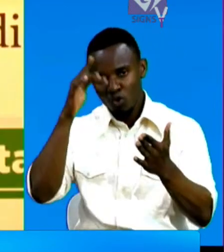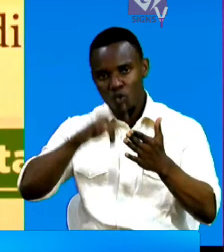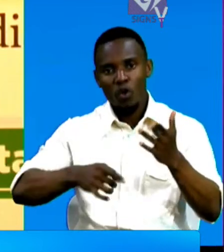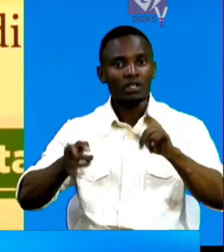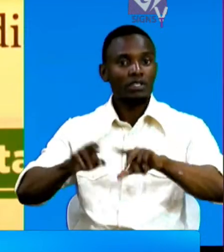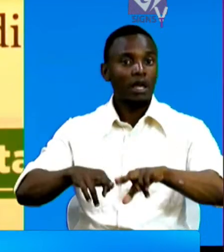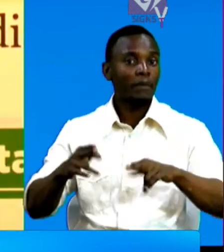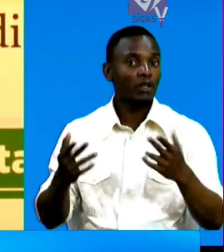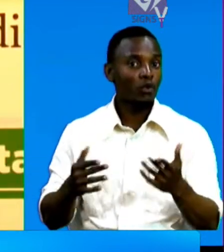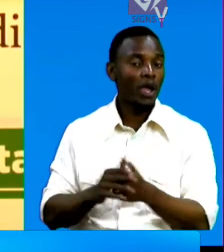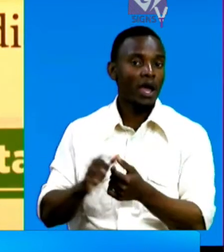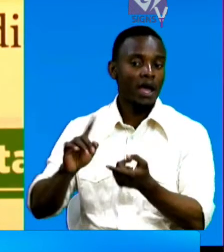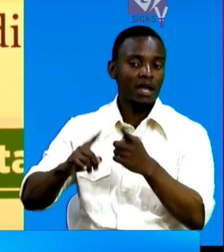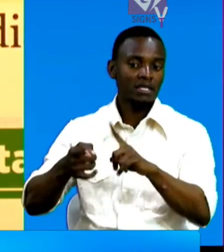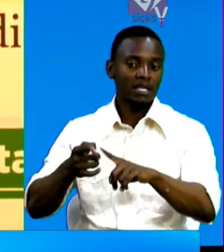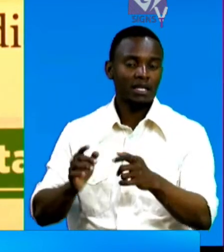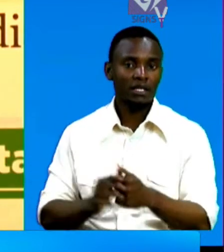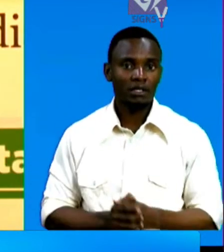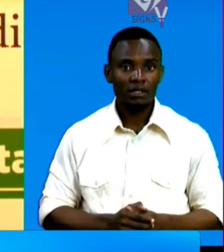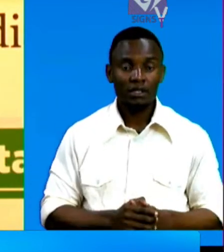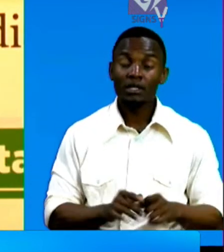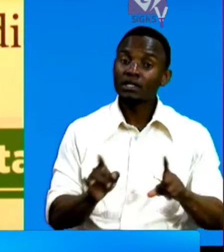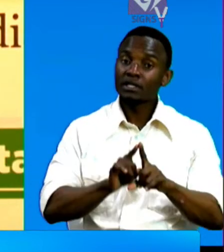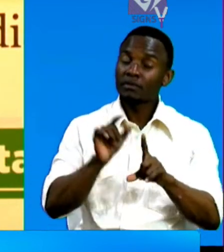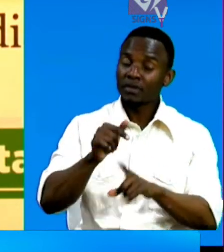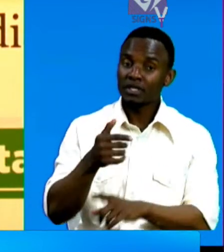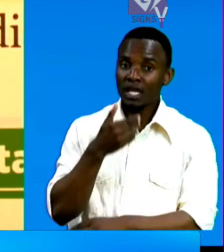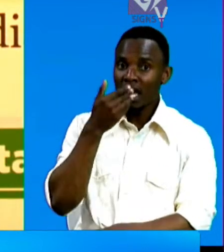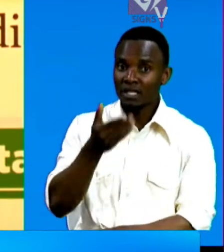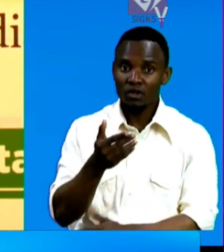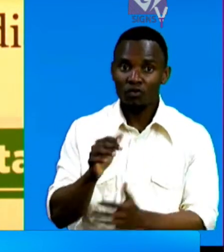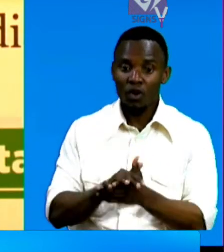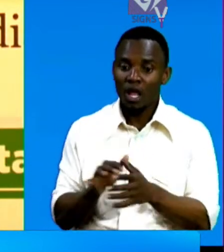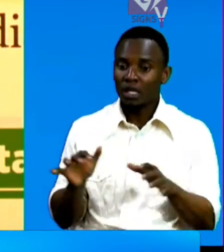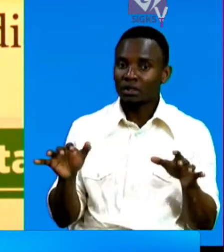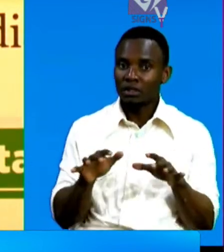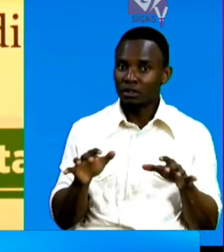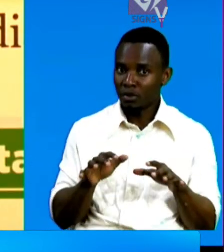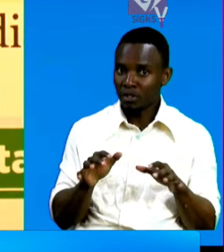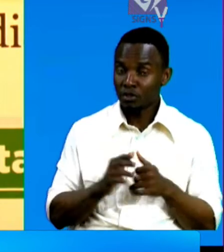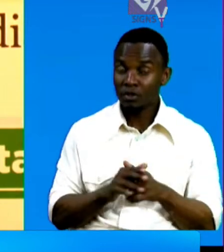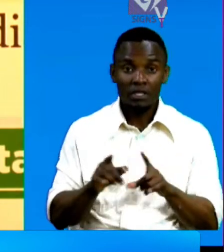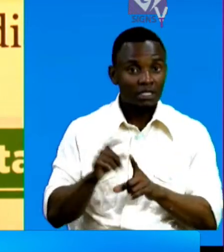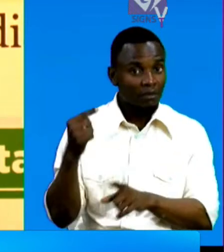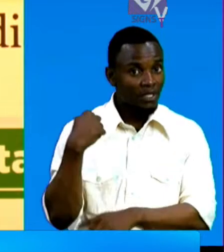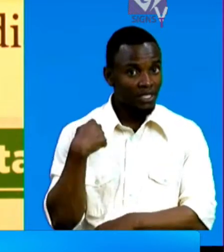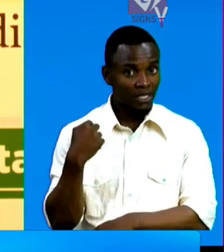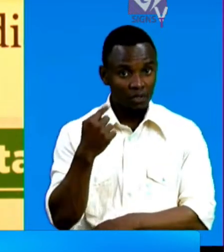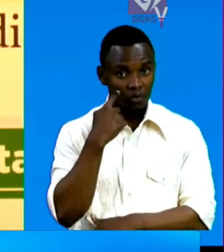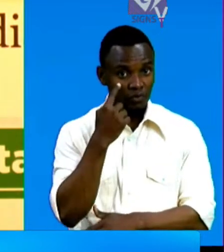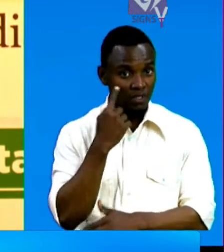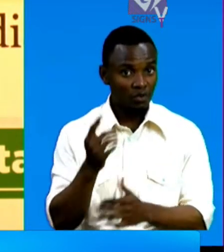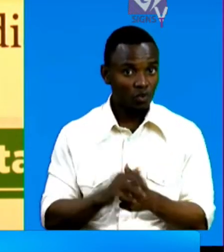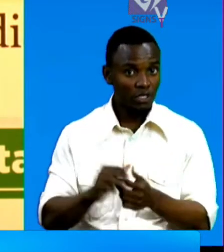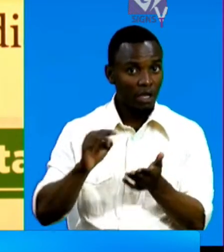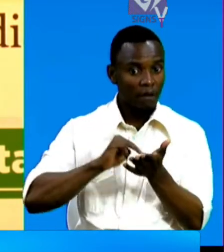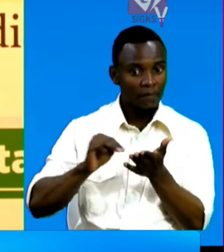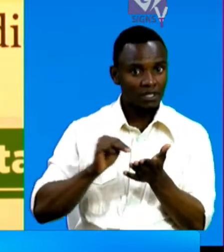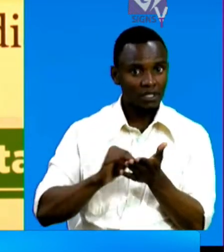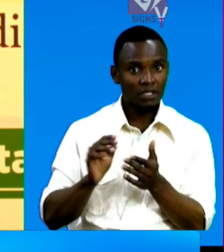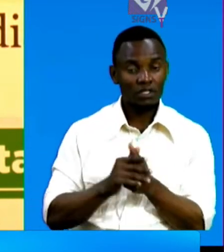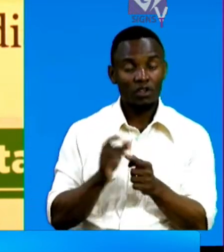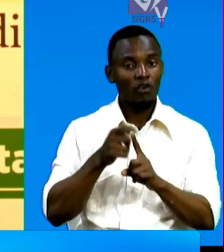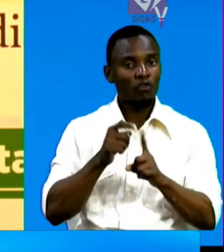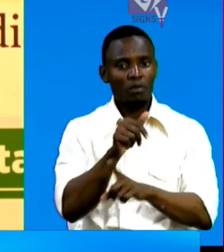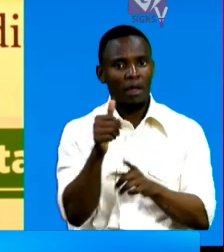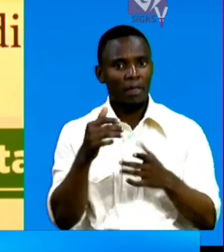because is an answer to a call of desperation. Just yesterday, we have seen messages from some of our colleagues threatening to end their lives if they're not